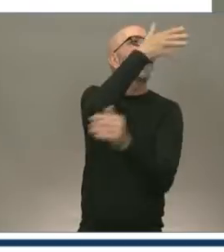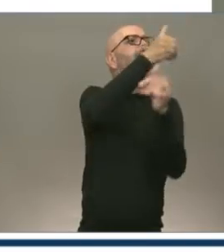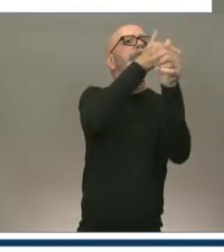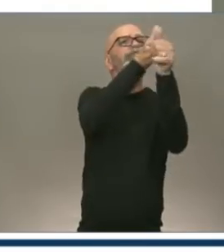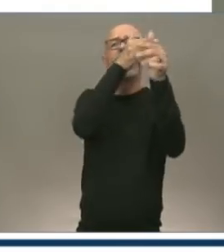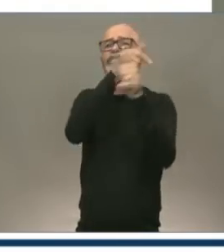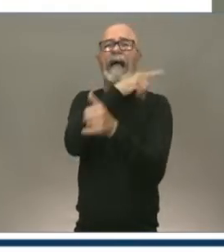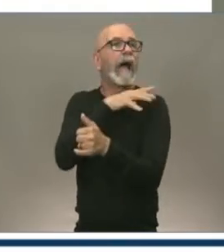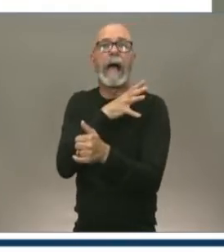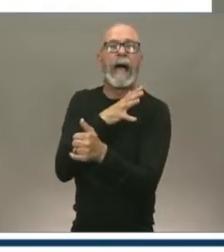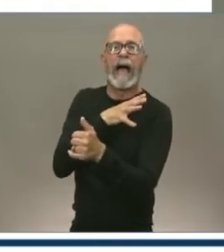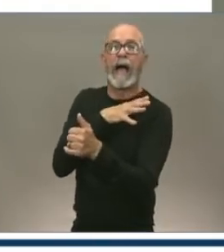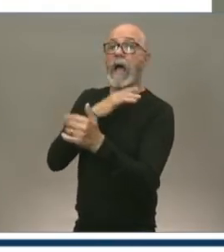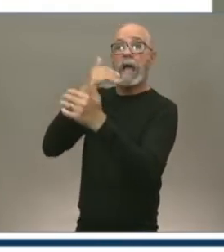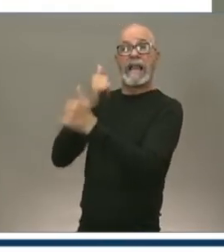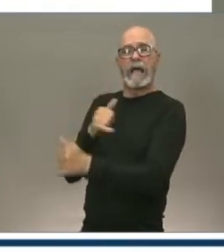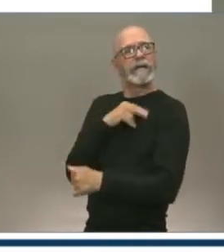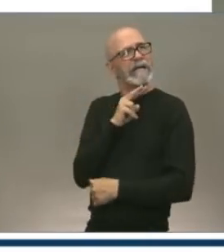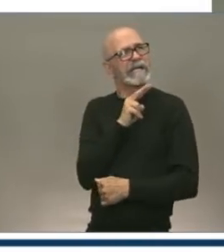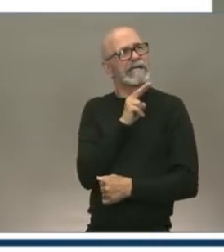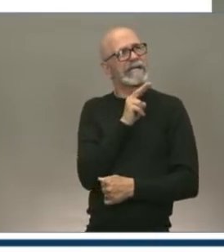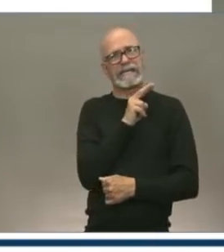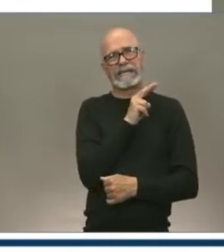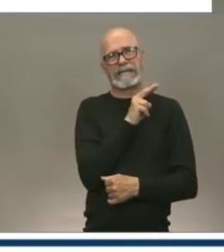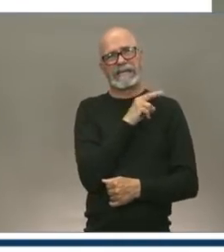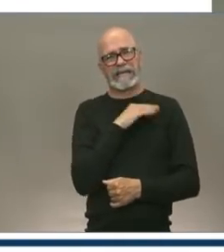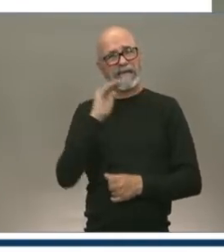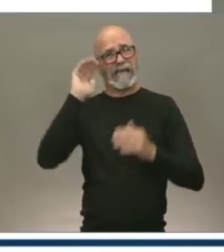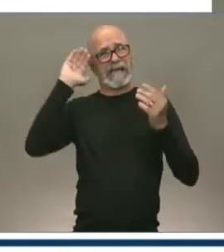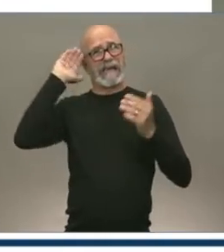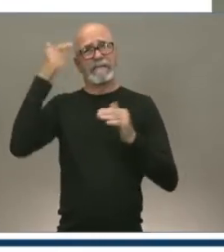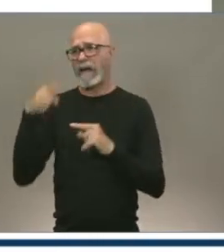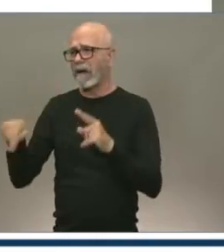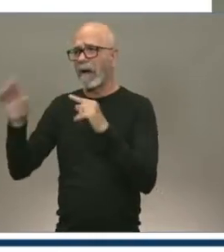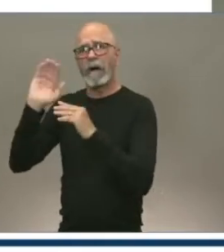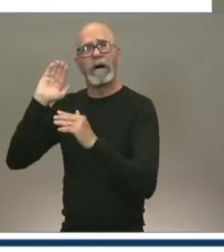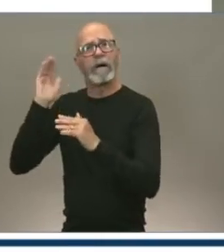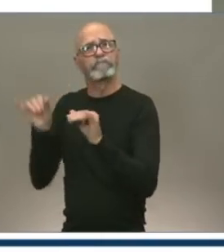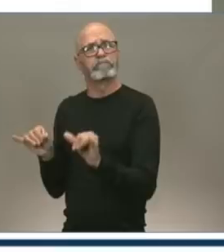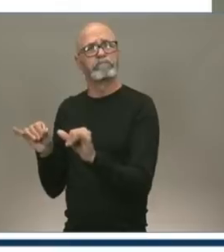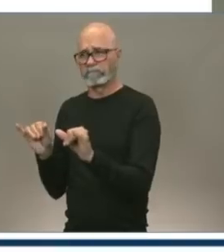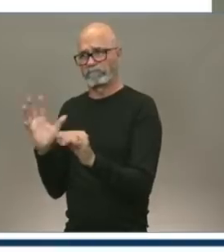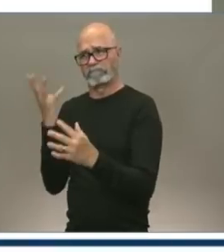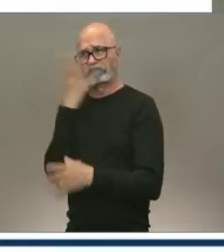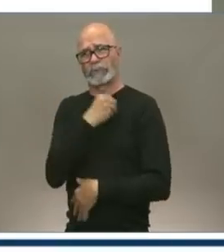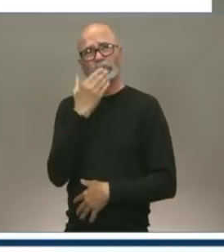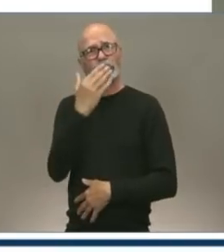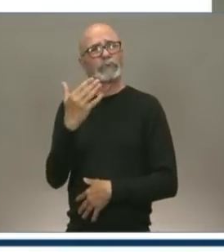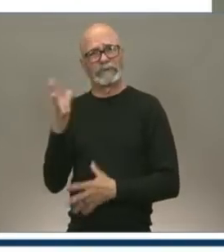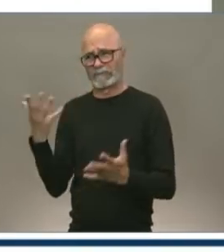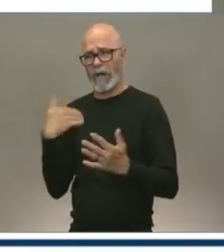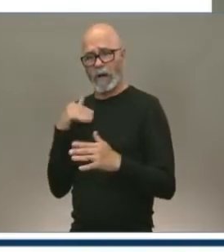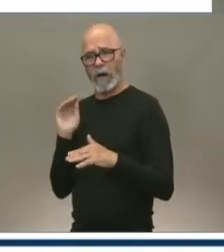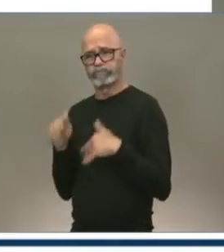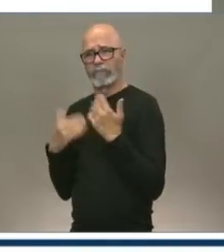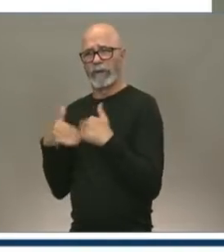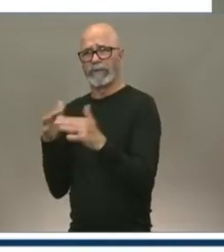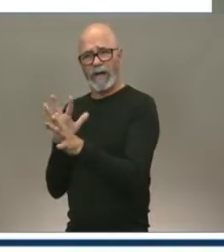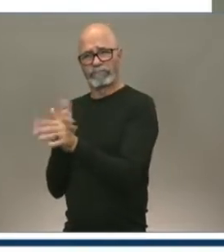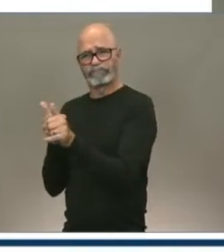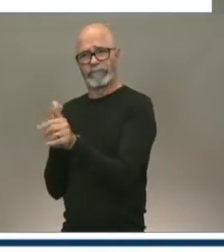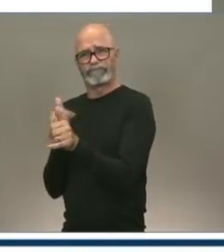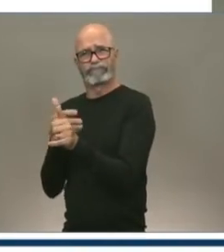are climbing faster than other provinces in terms of the number of doses we're delivering. And we'll continue to do that as our